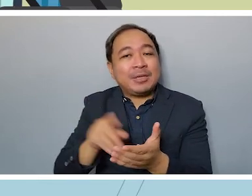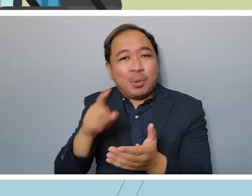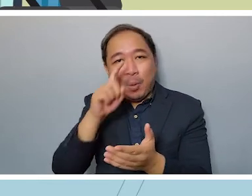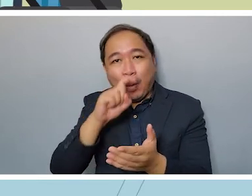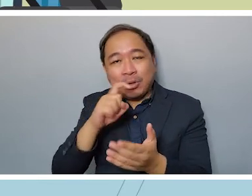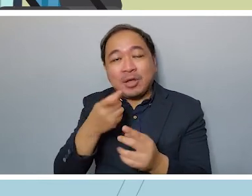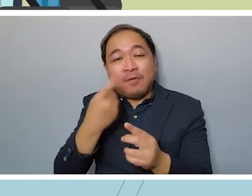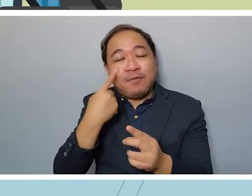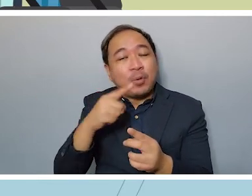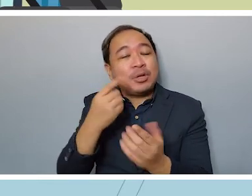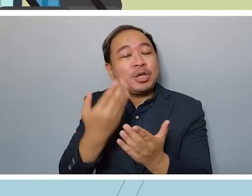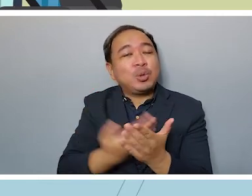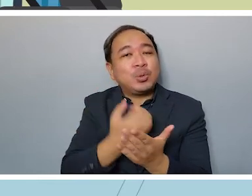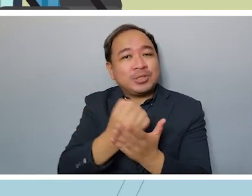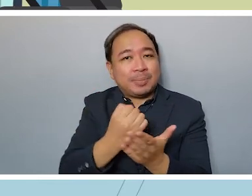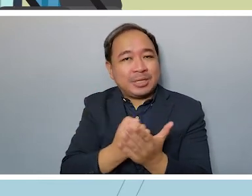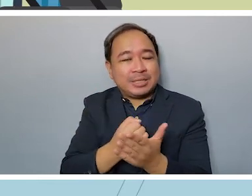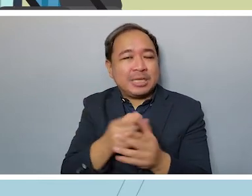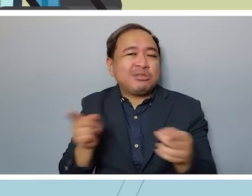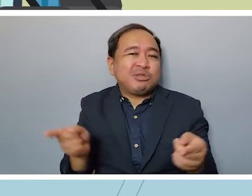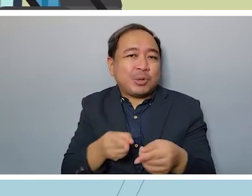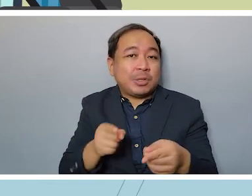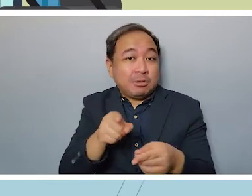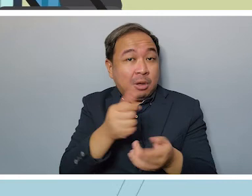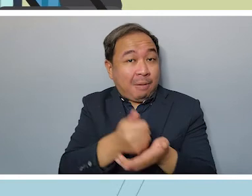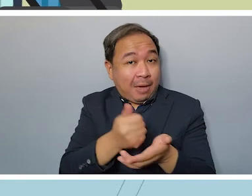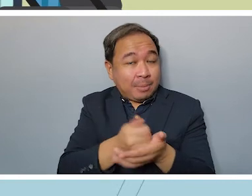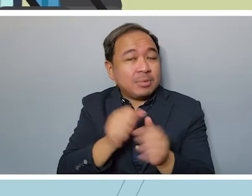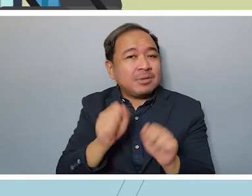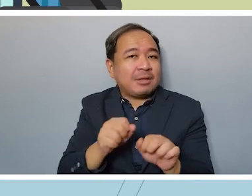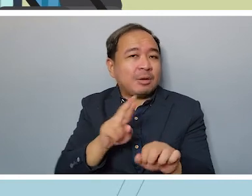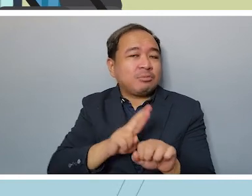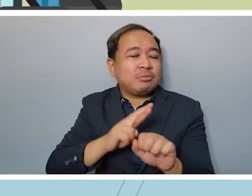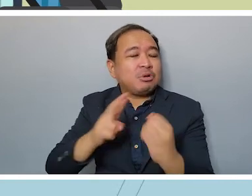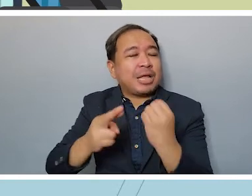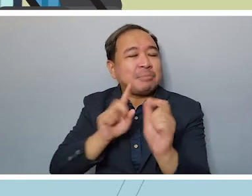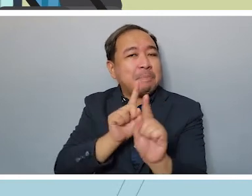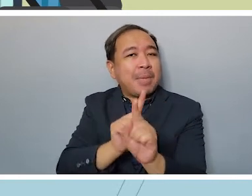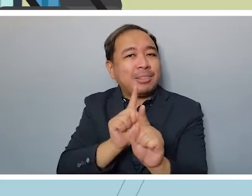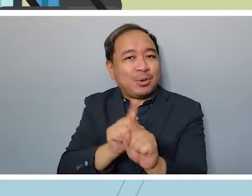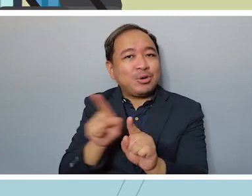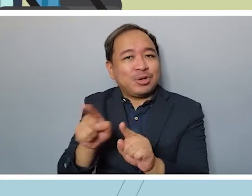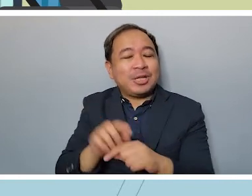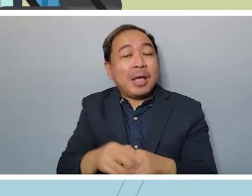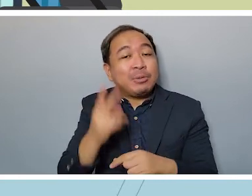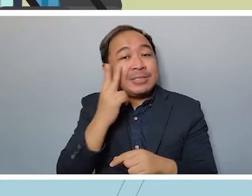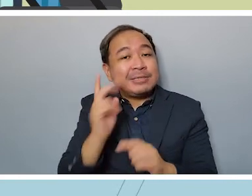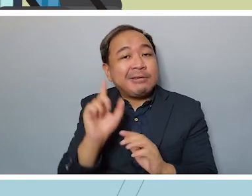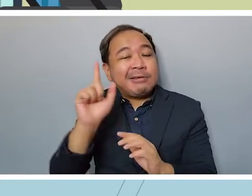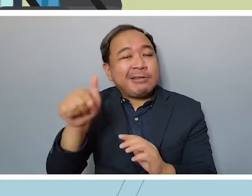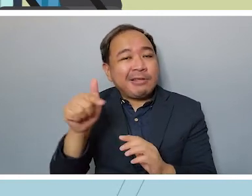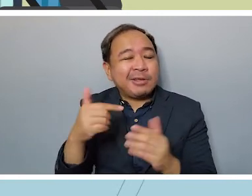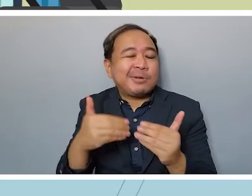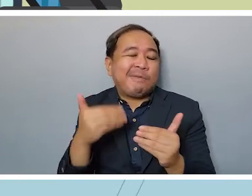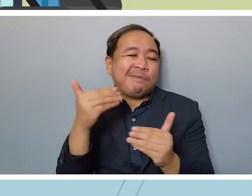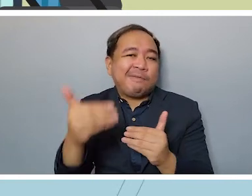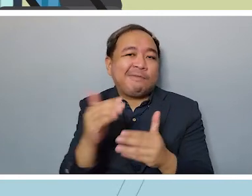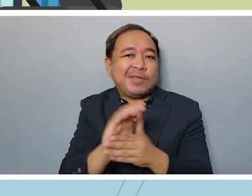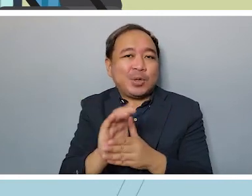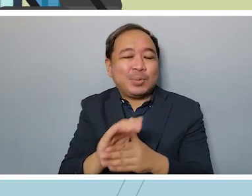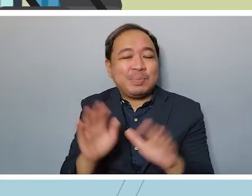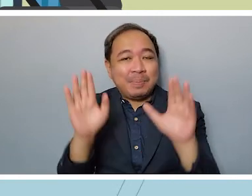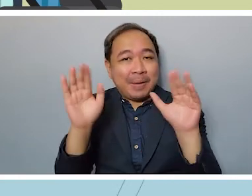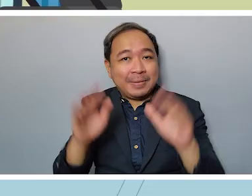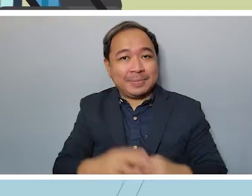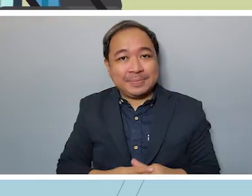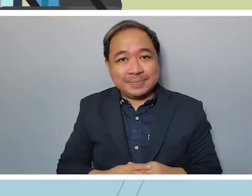content to a new course in just a few clicks if you need more help book a mentor at our website I'll see you in my next